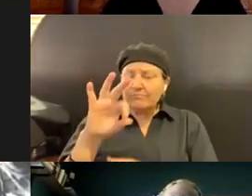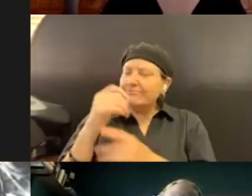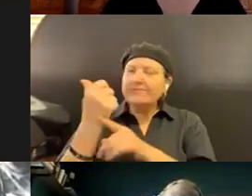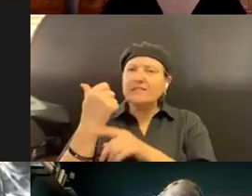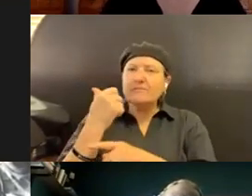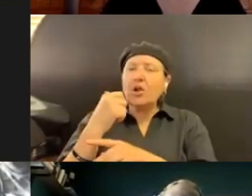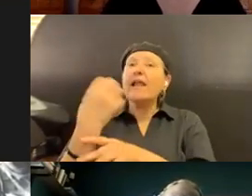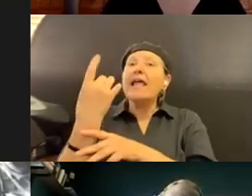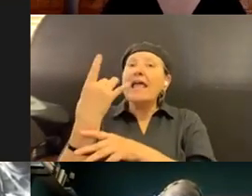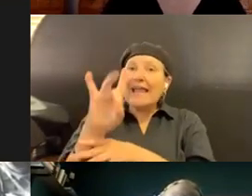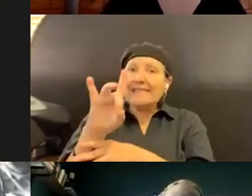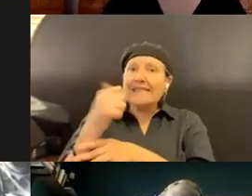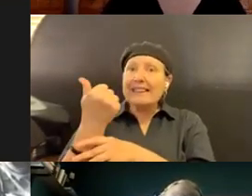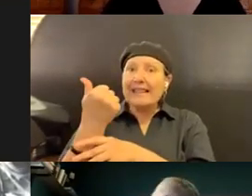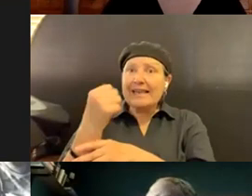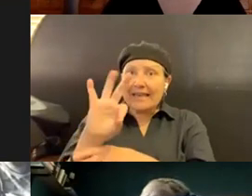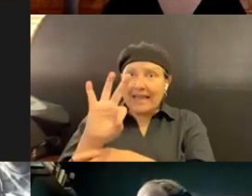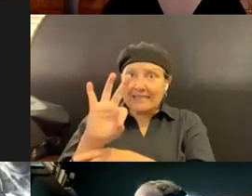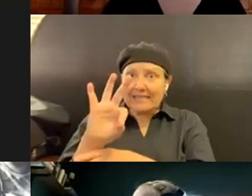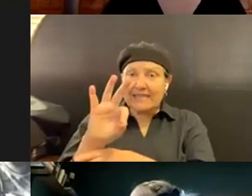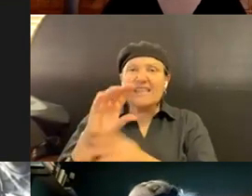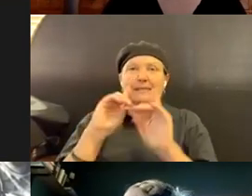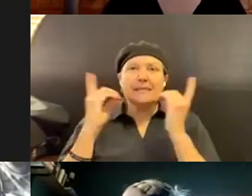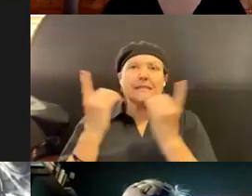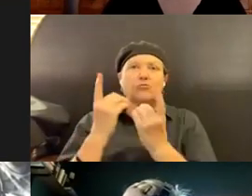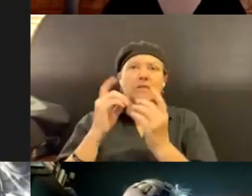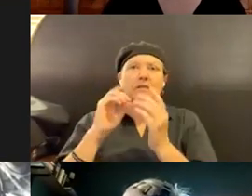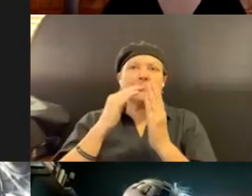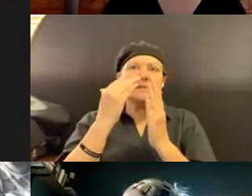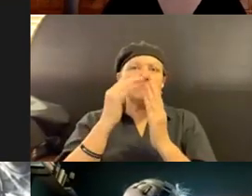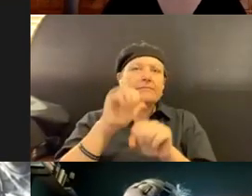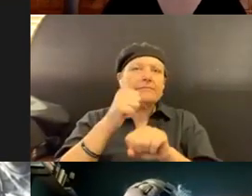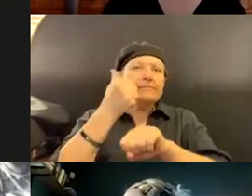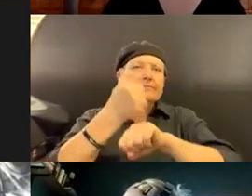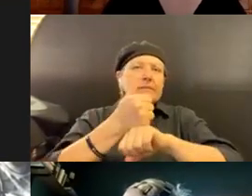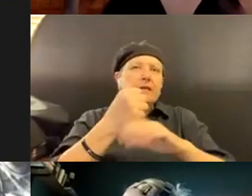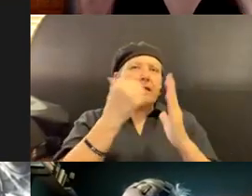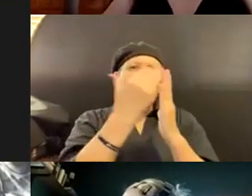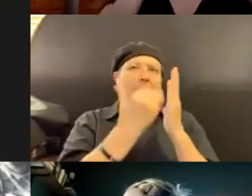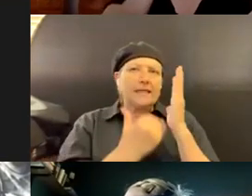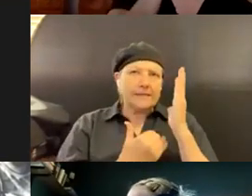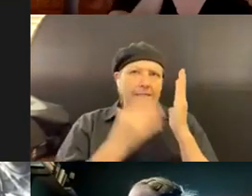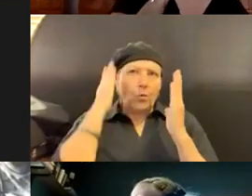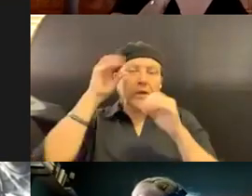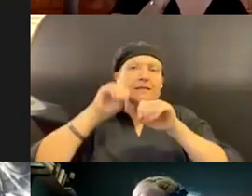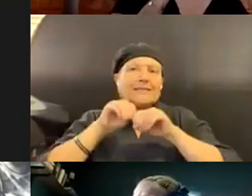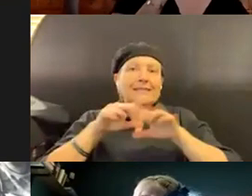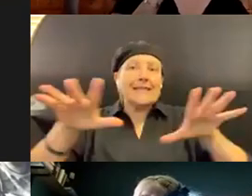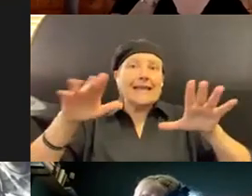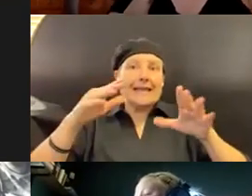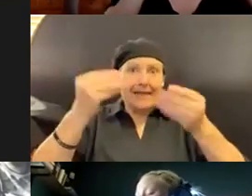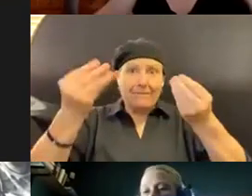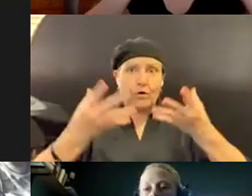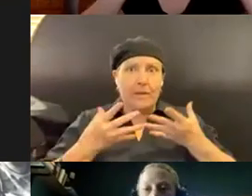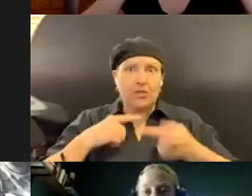Those are sort of days where the district is putting out a lesson. And I mentioned that we would be putting that information out as soon as we get it, but the district is